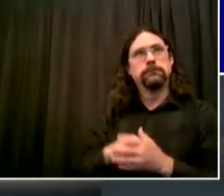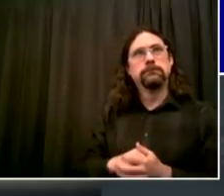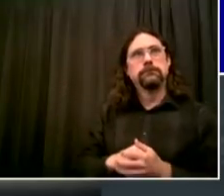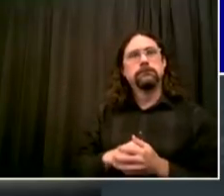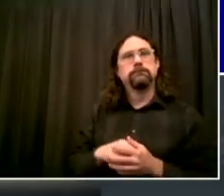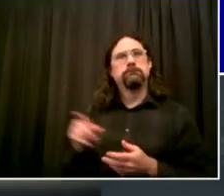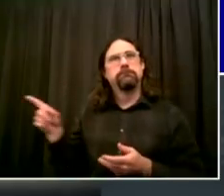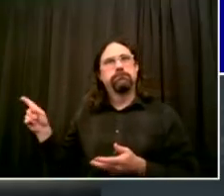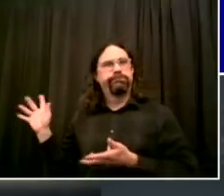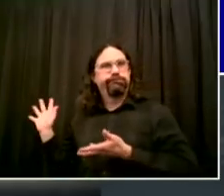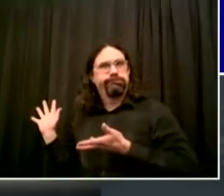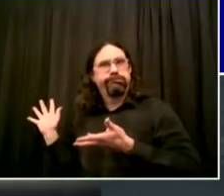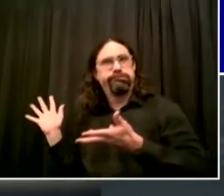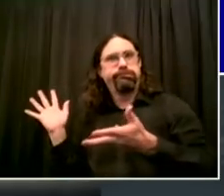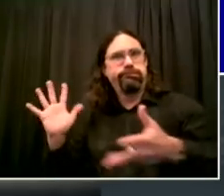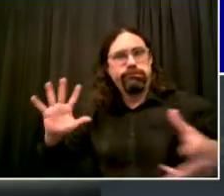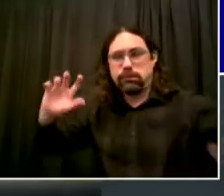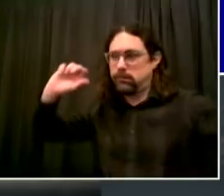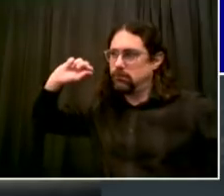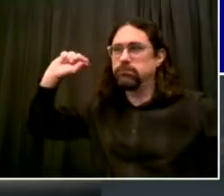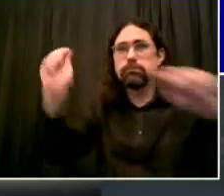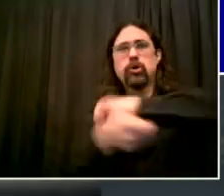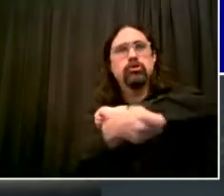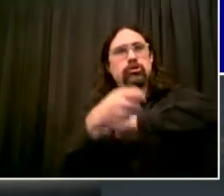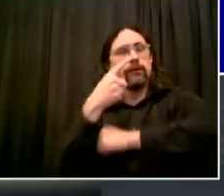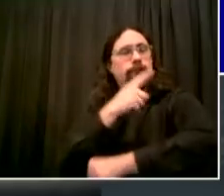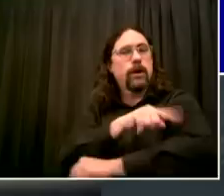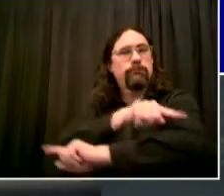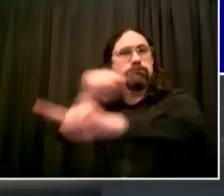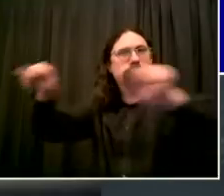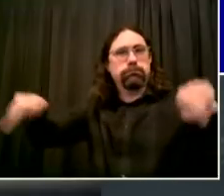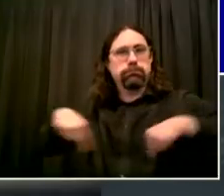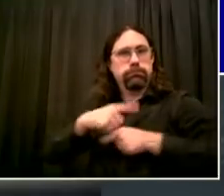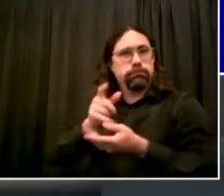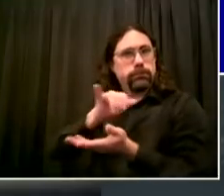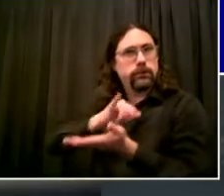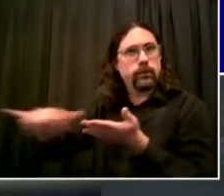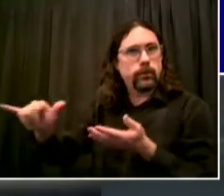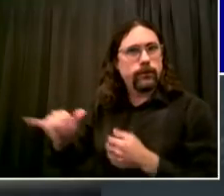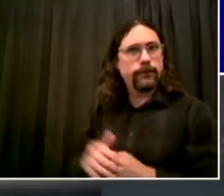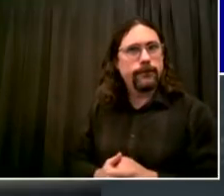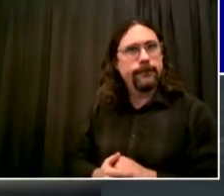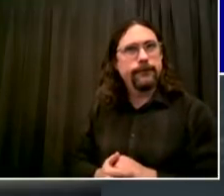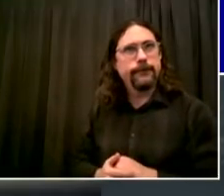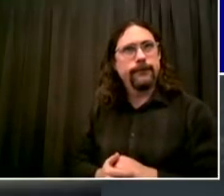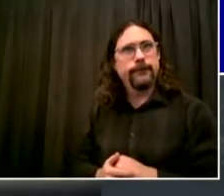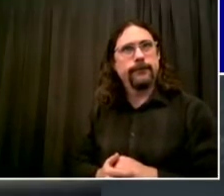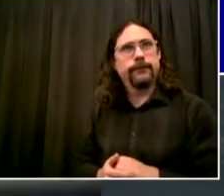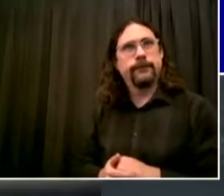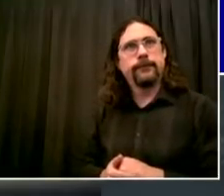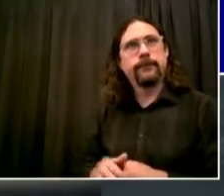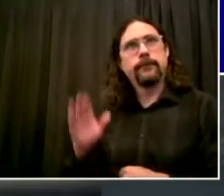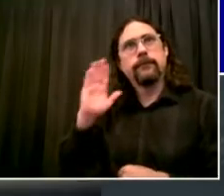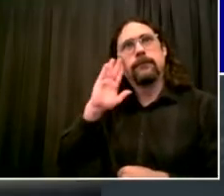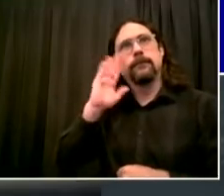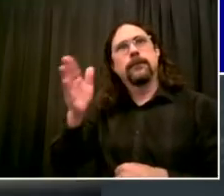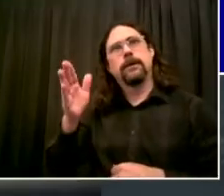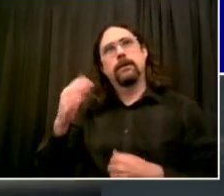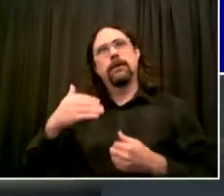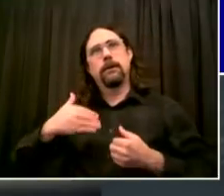doing such important work, bringing forward a whole new set of different approaches that we need in this